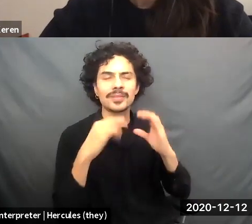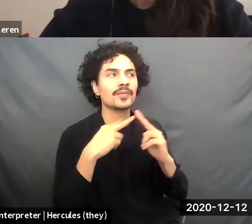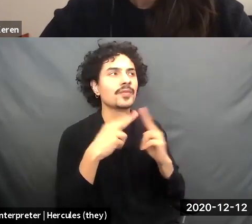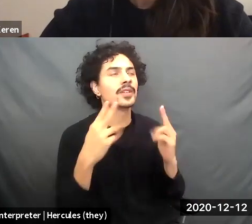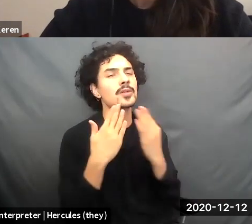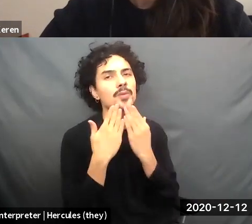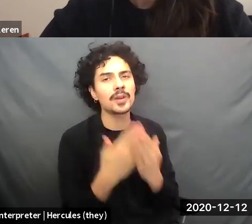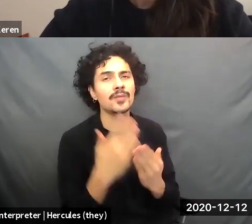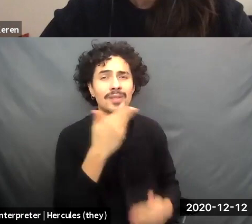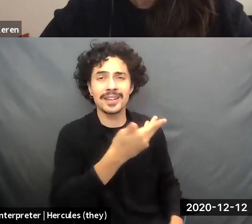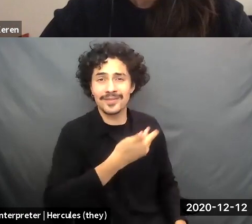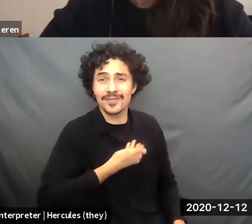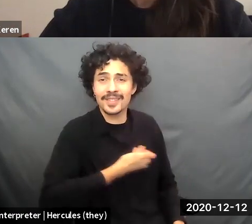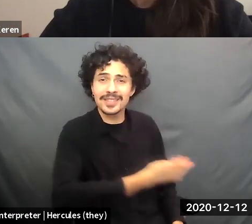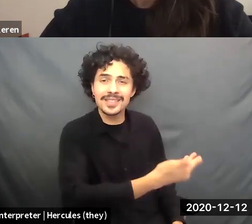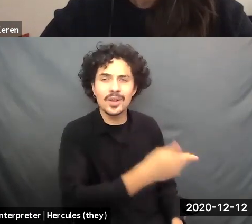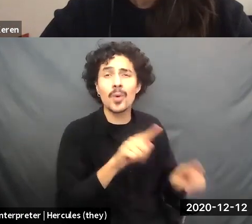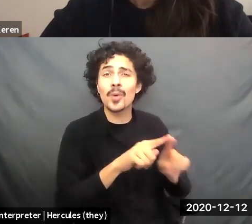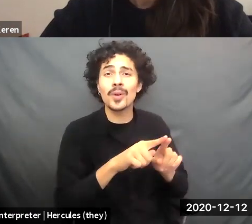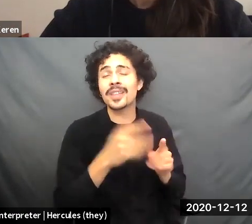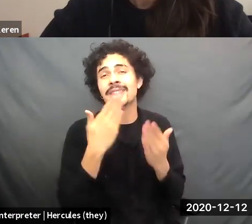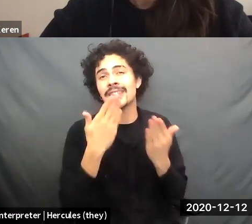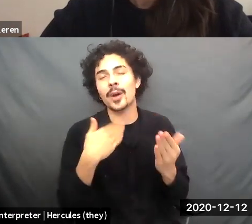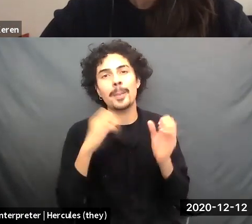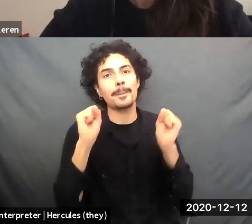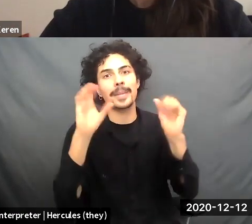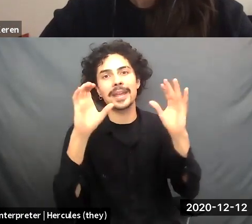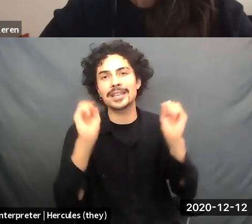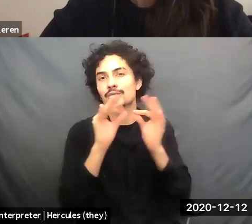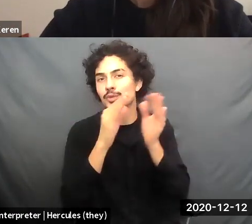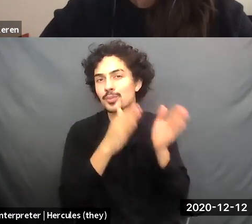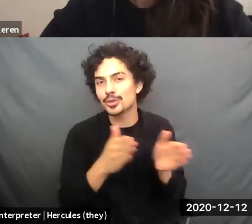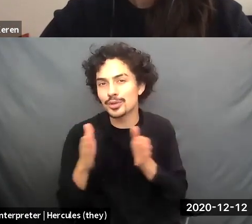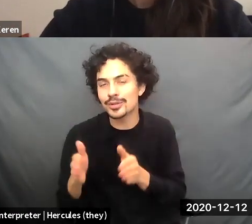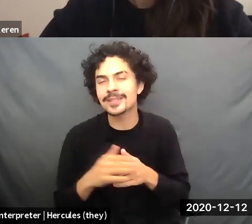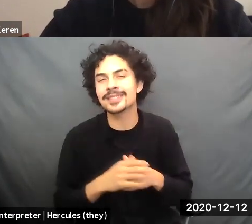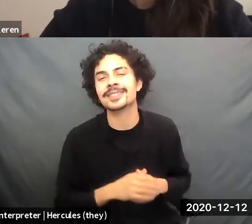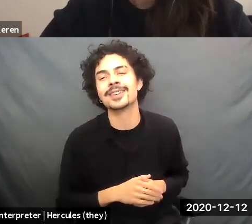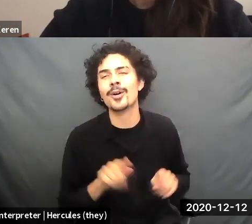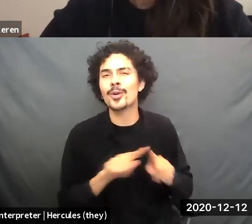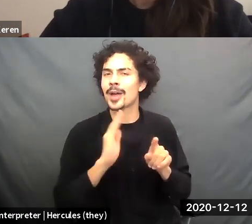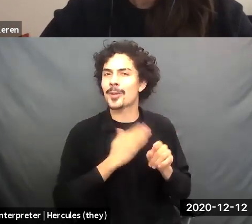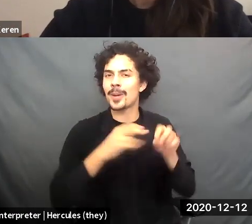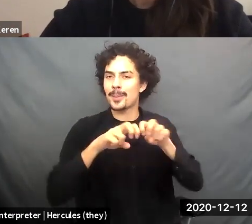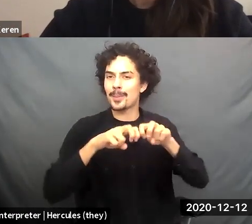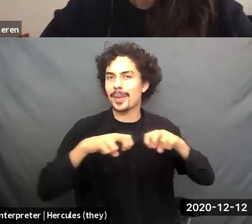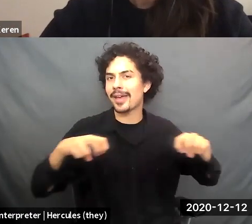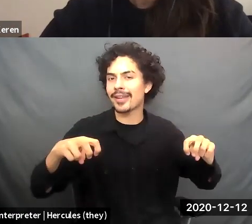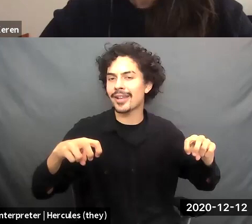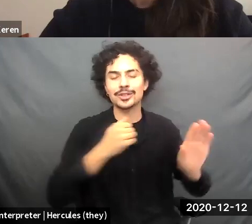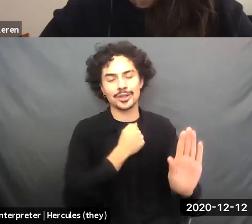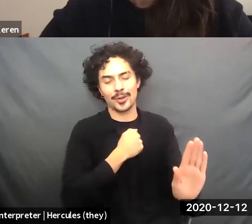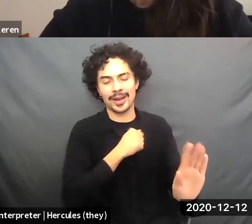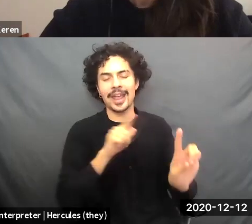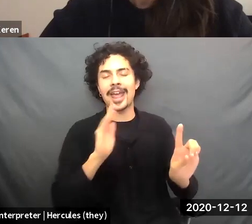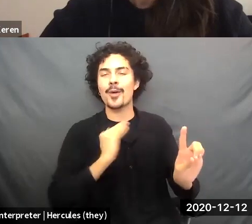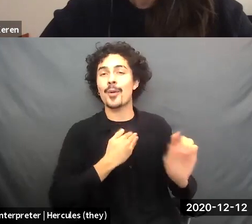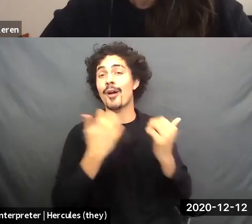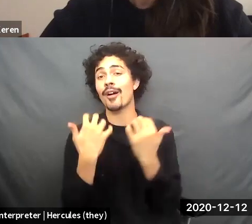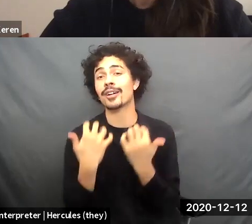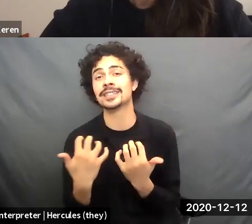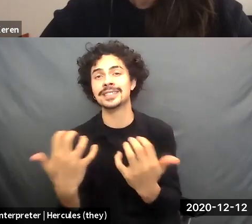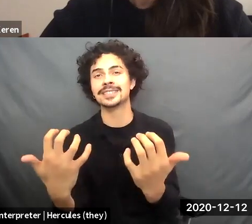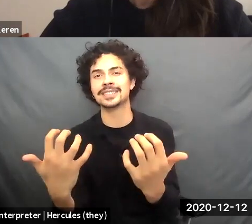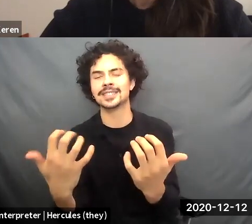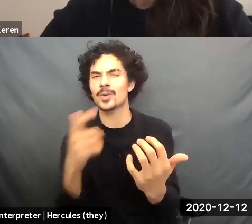invitation. And I also want to say thank you to our amazing interpreters. Yes. Um, and also to our panel, I mean, to our, sorry, to our audience who asked